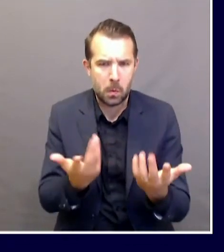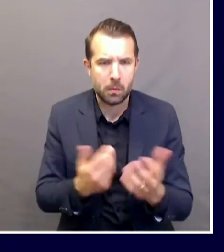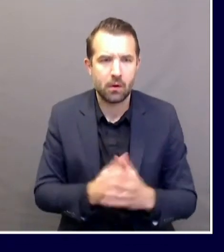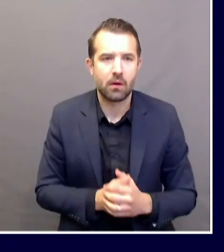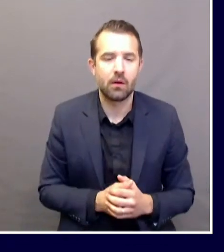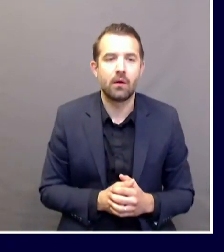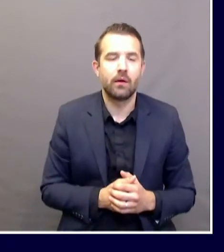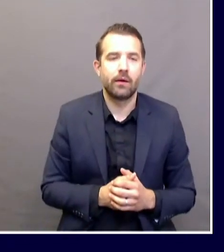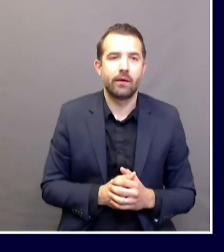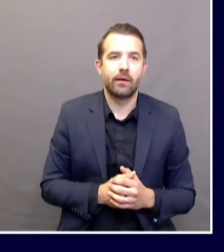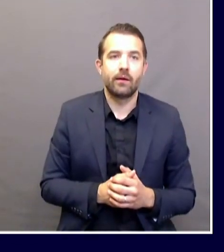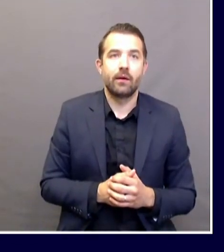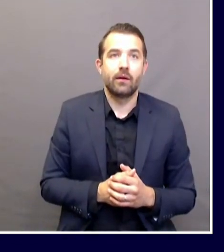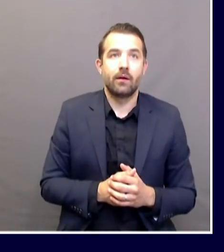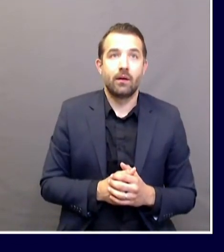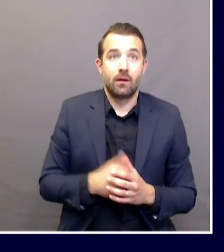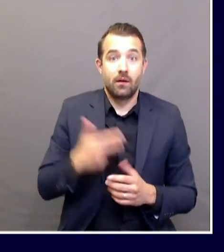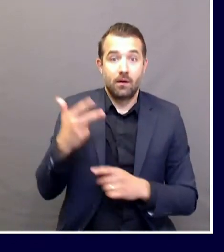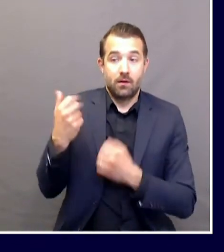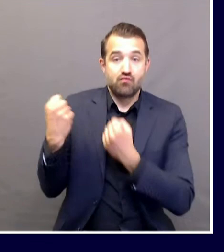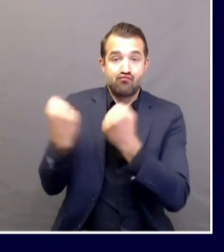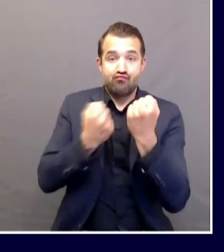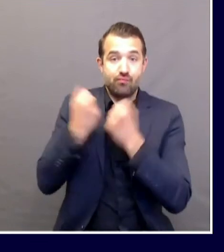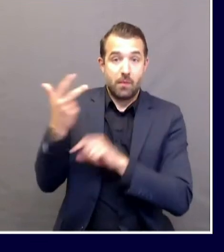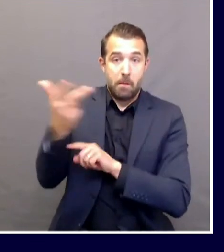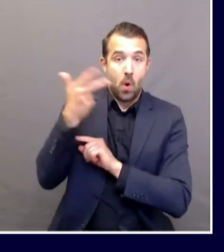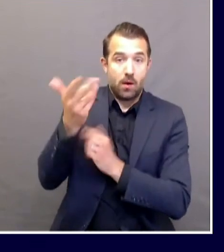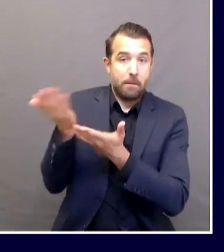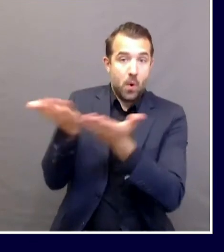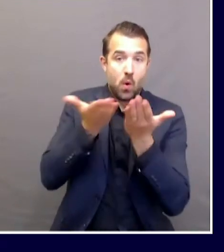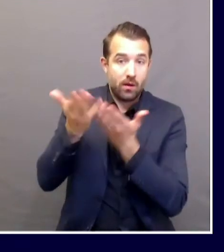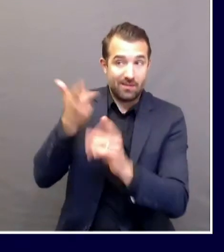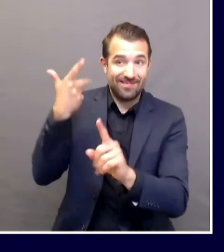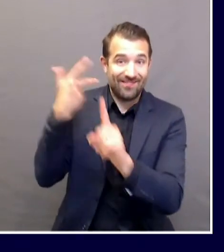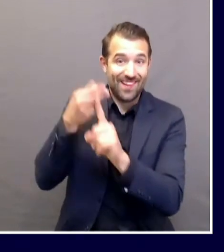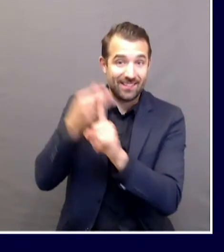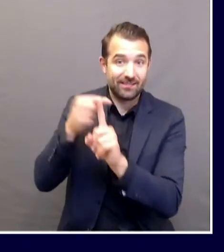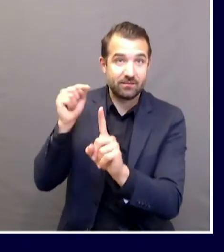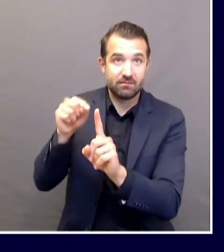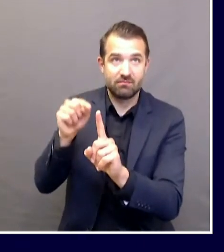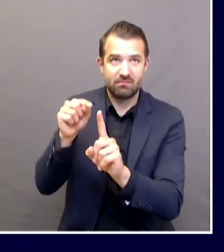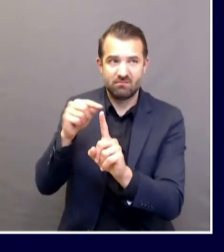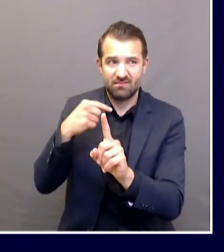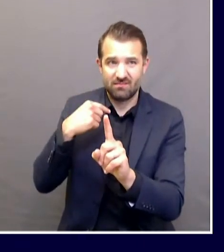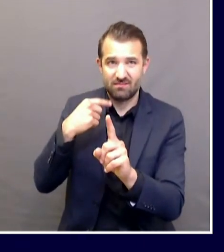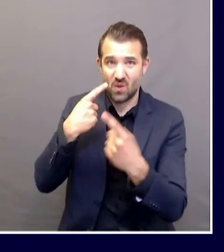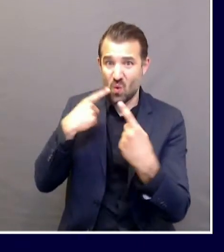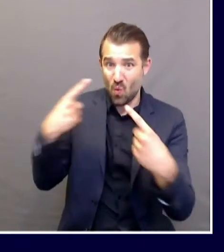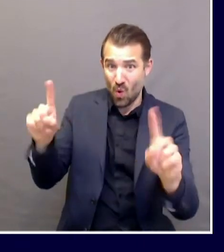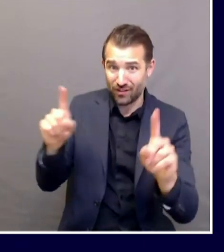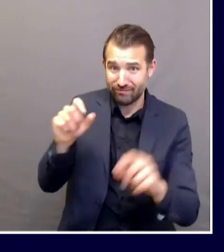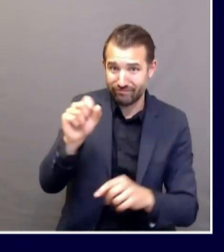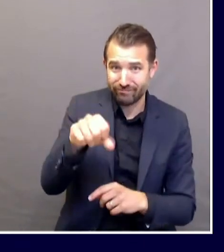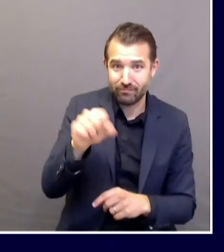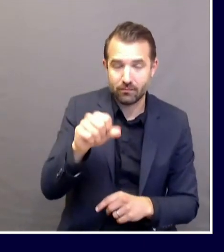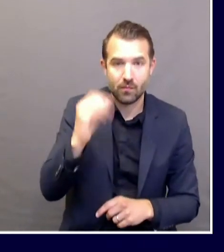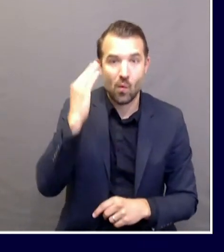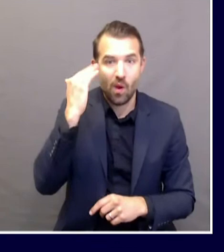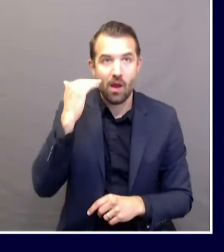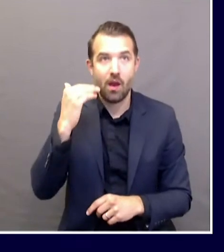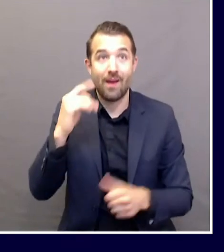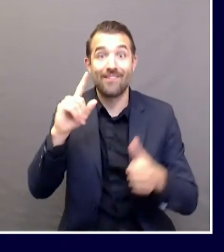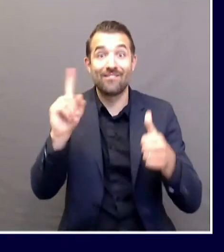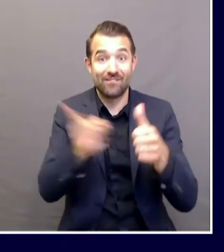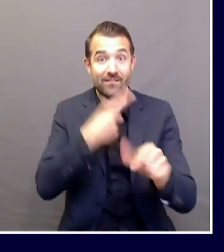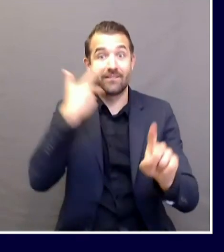the job done. Our initial planning assumptions for the mobile unit were that it would do 250 to 300 doses a